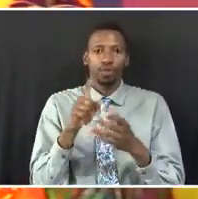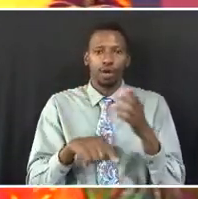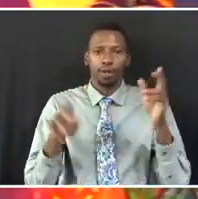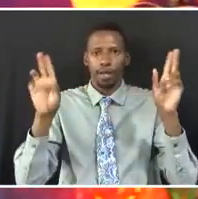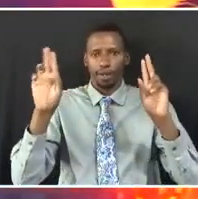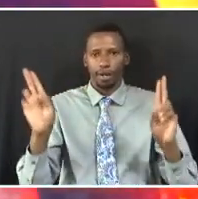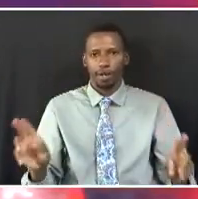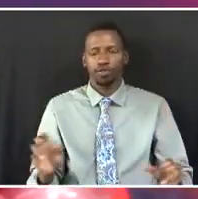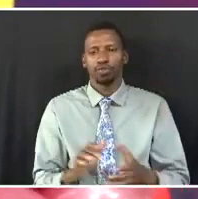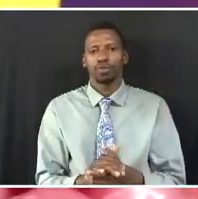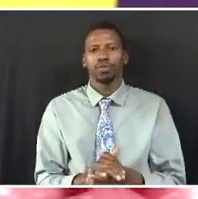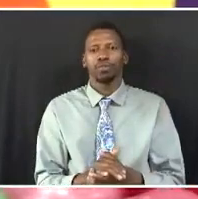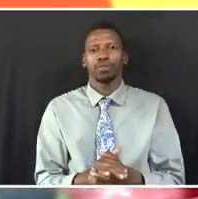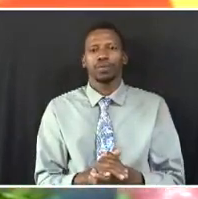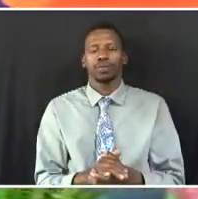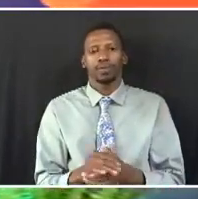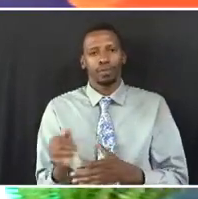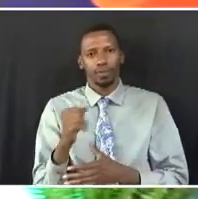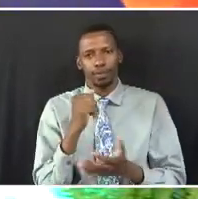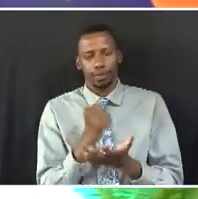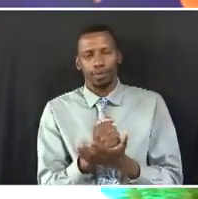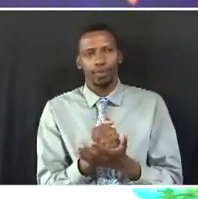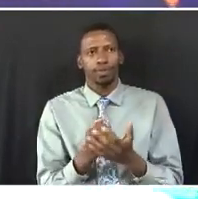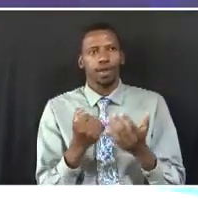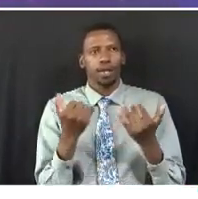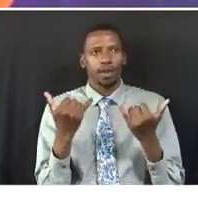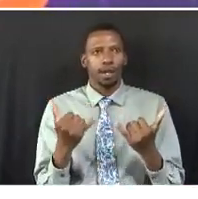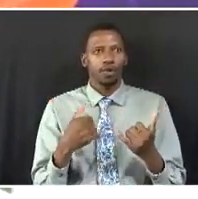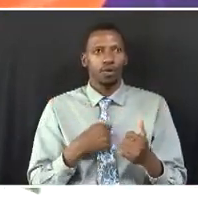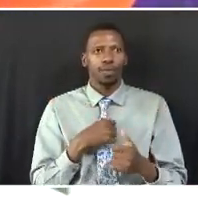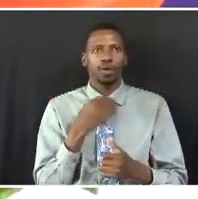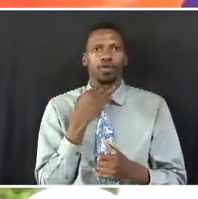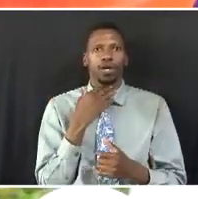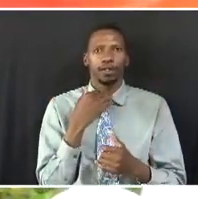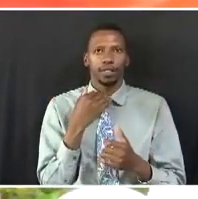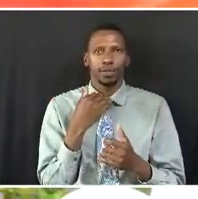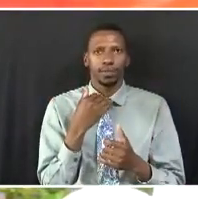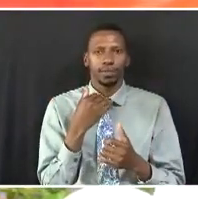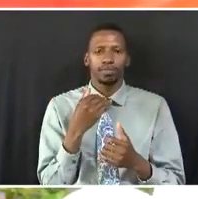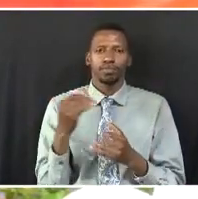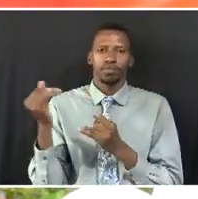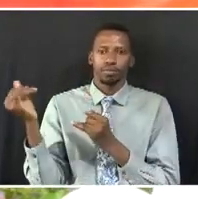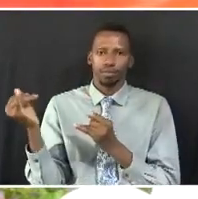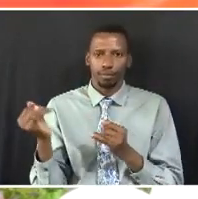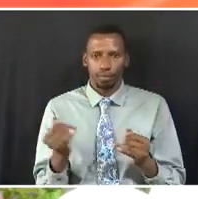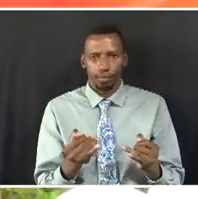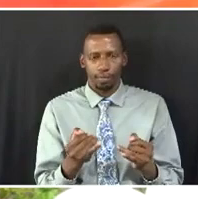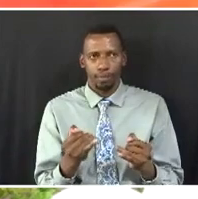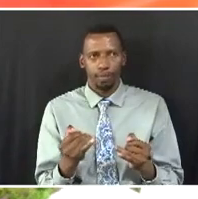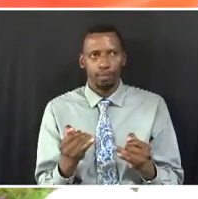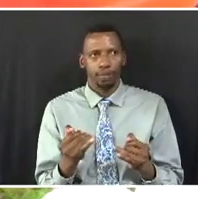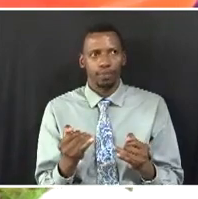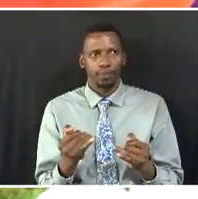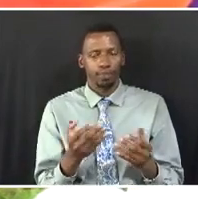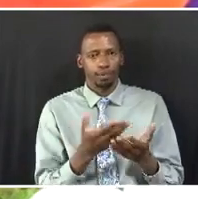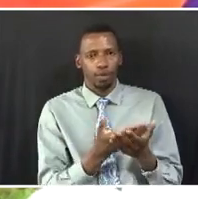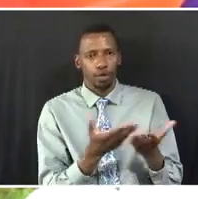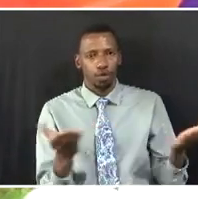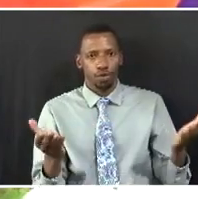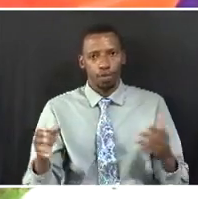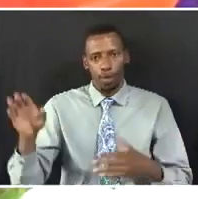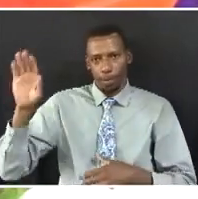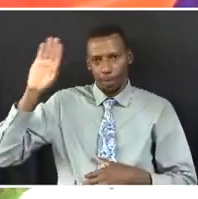Amen? And so, I want to invite those pathfinders